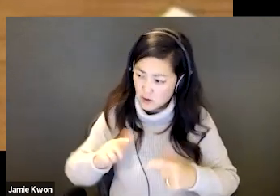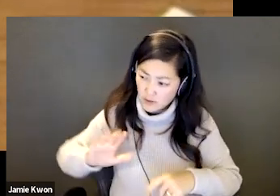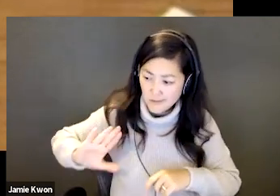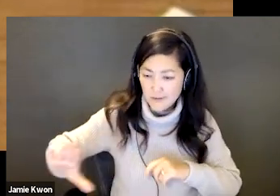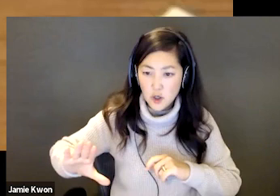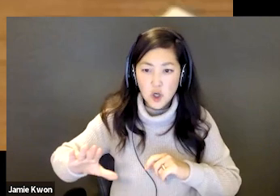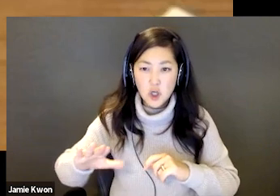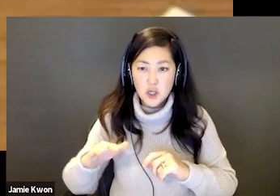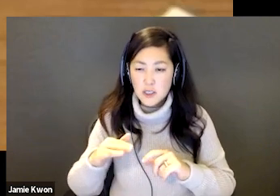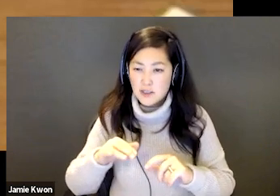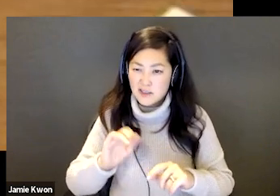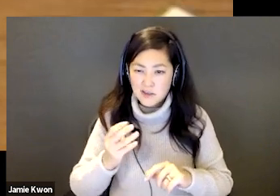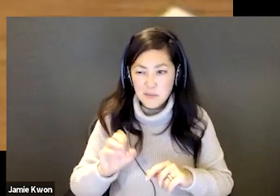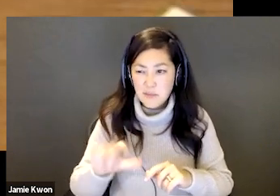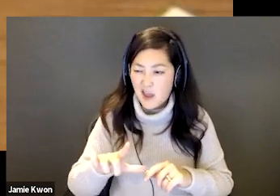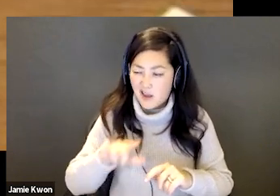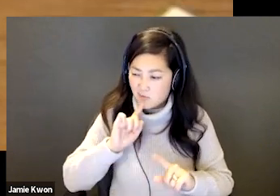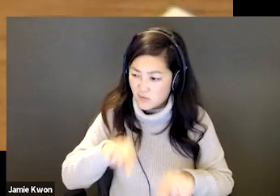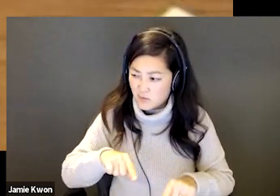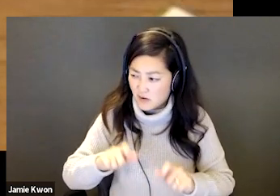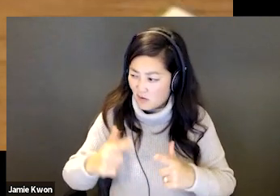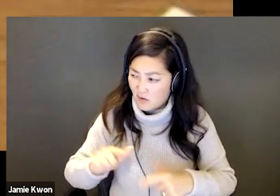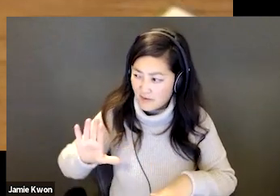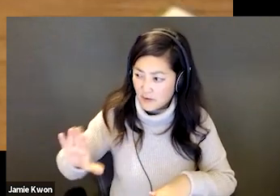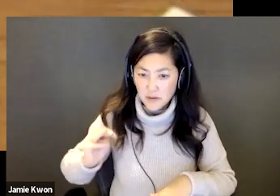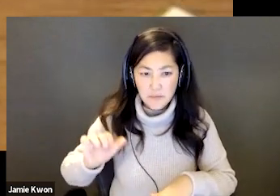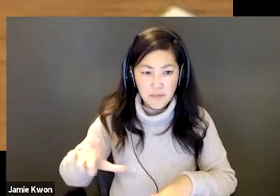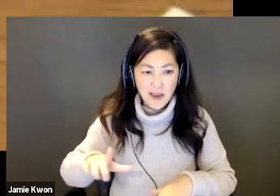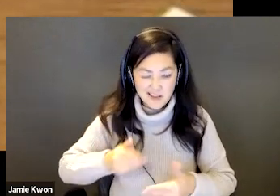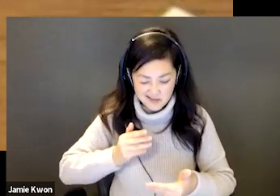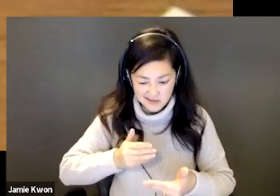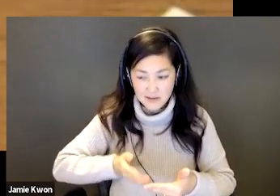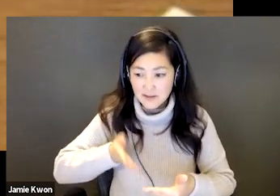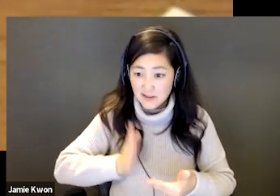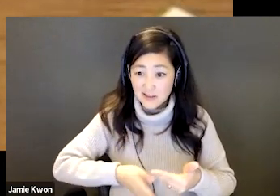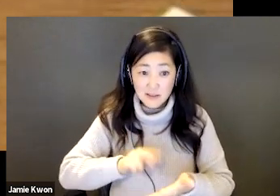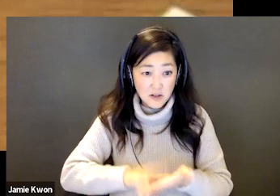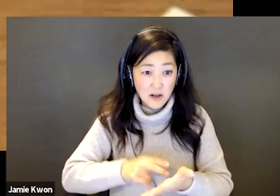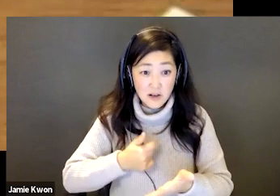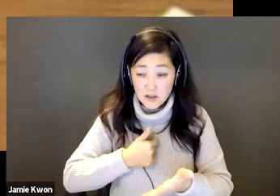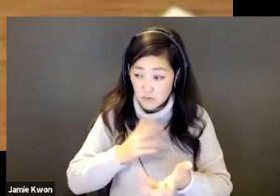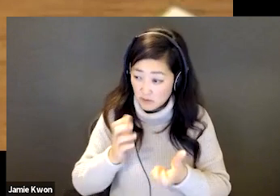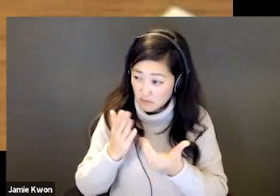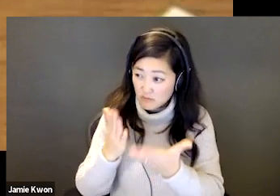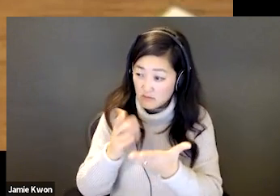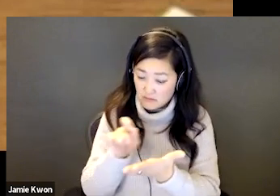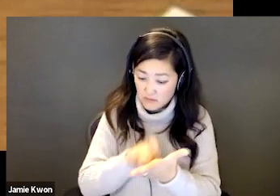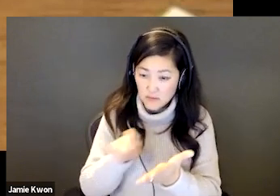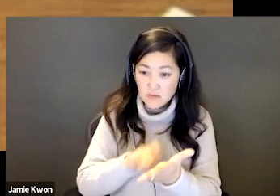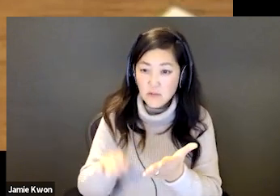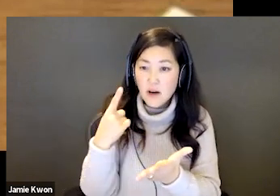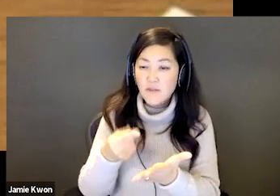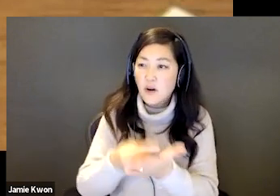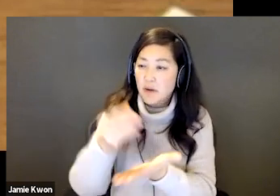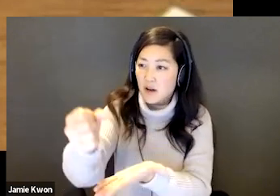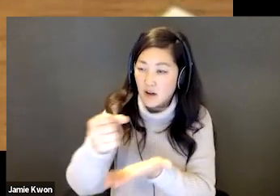mail. And toward the end of my contract, she had me write grant proposals for funding to retain me,